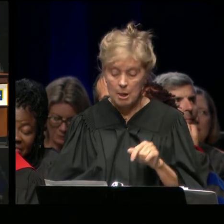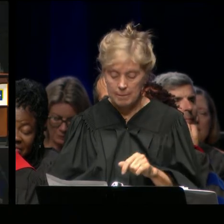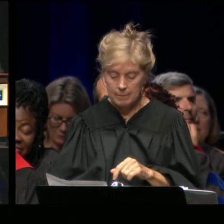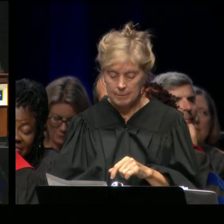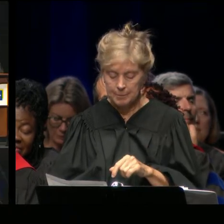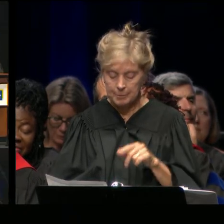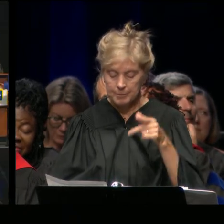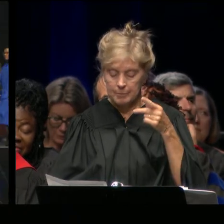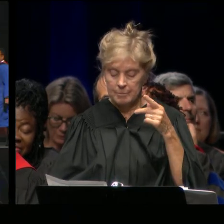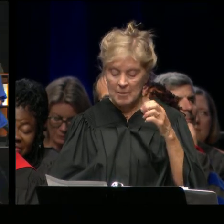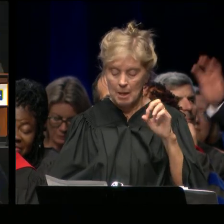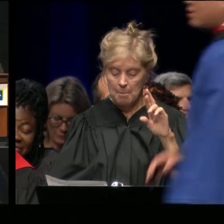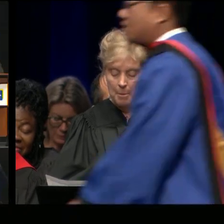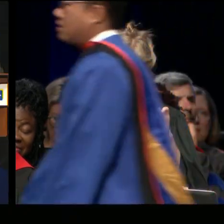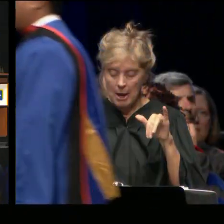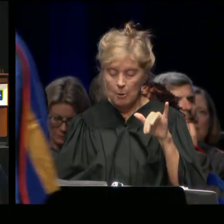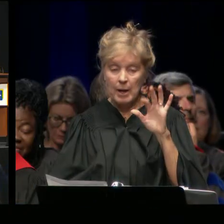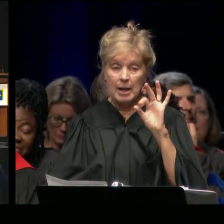Perry Fung.